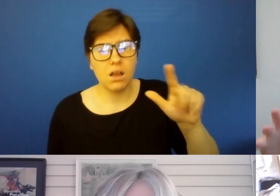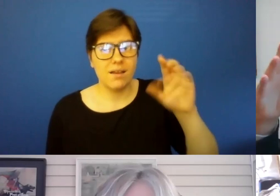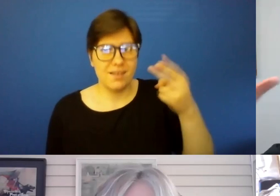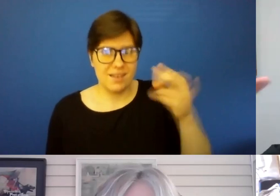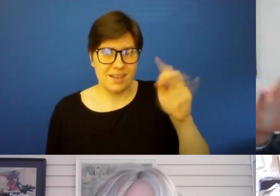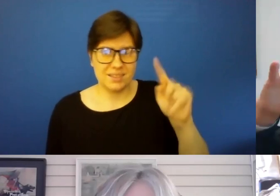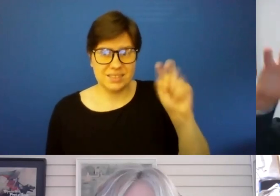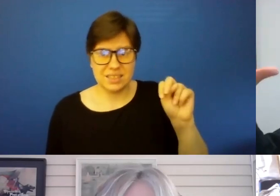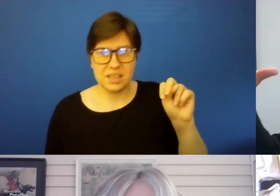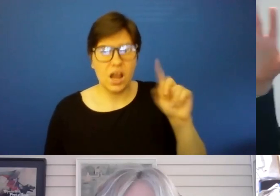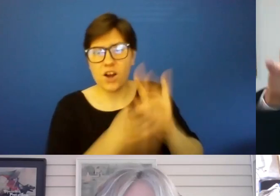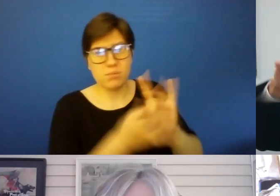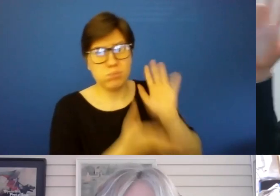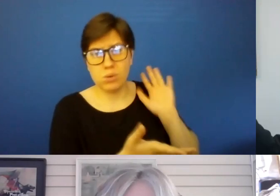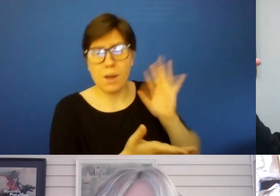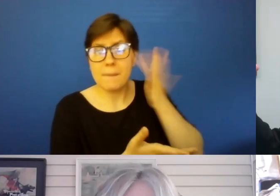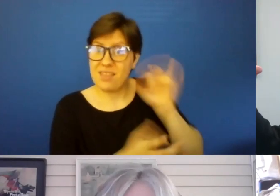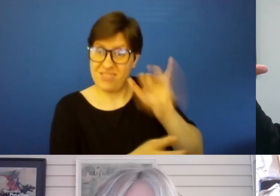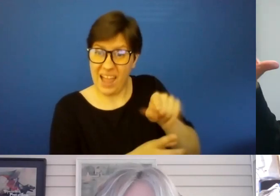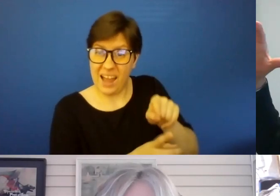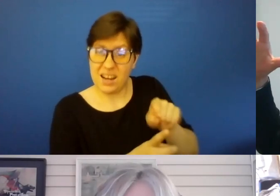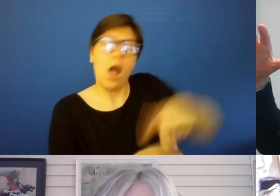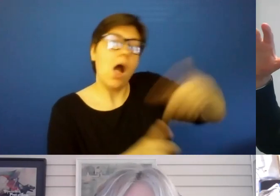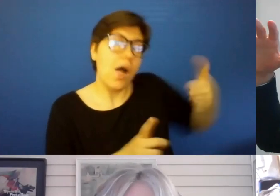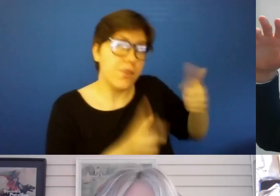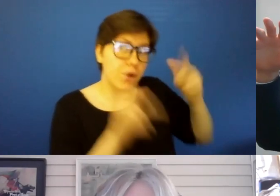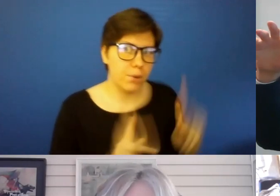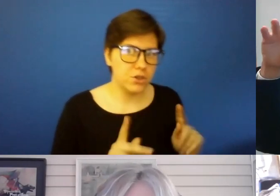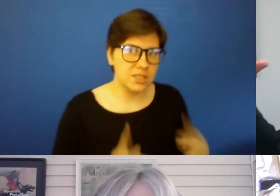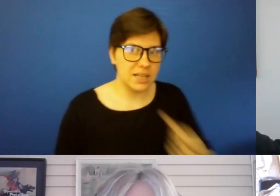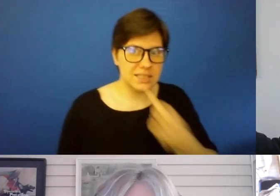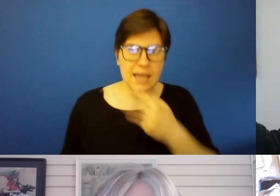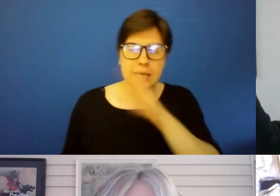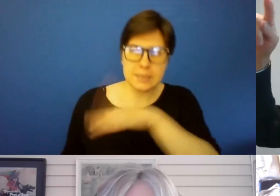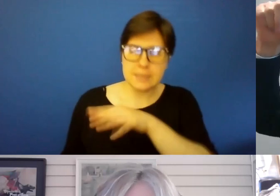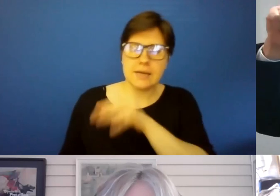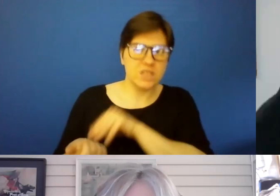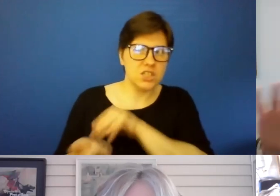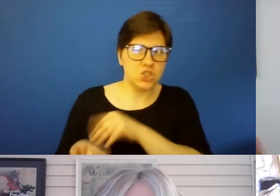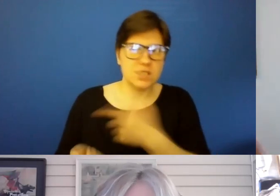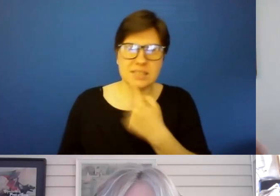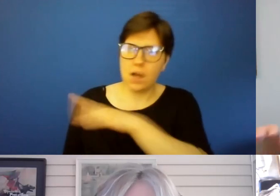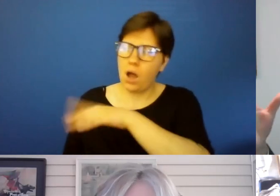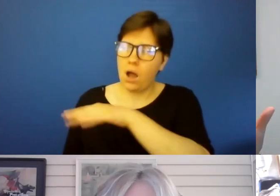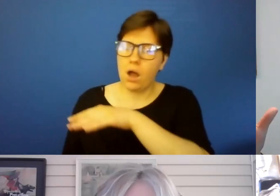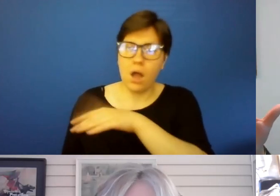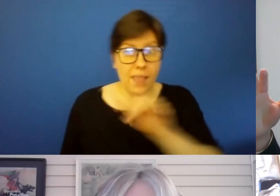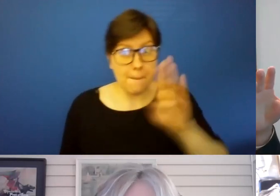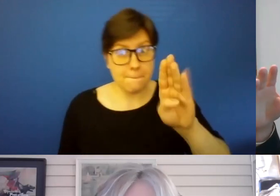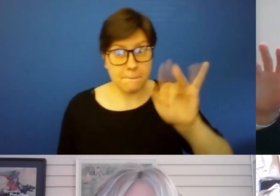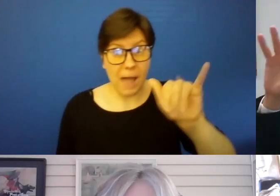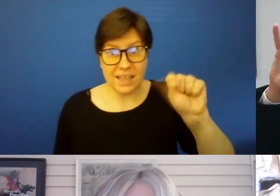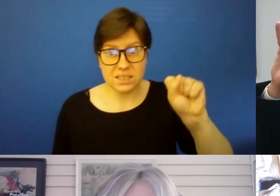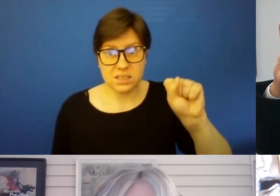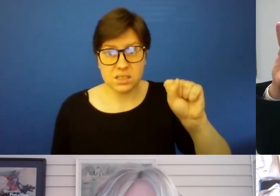inapposite because that is somebody else. That was a physician who was biased, apparently from the